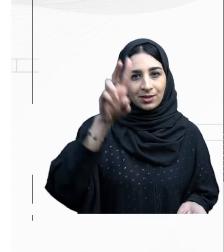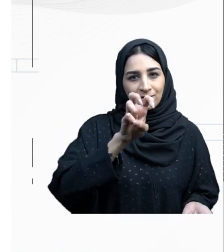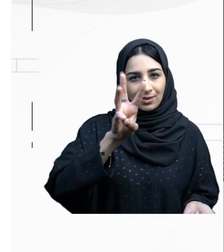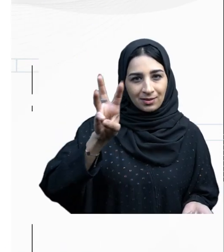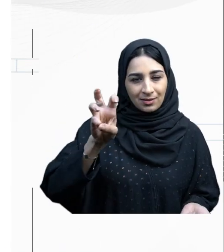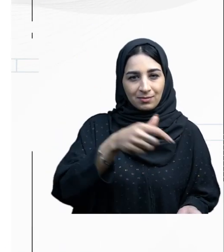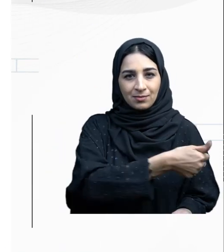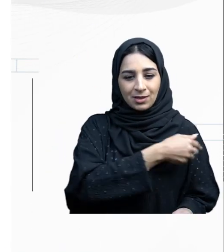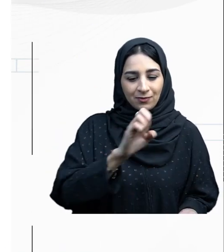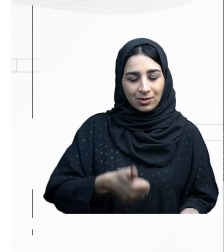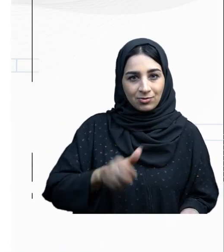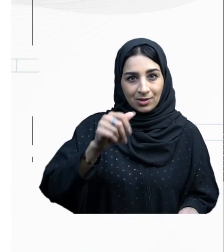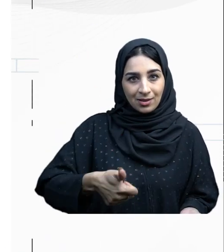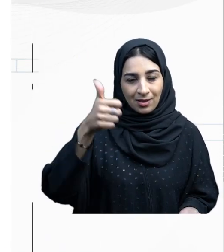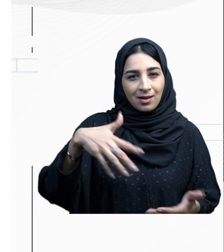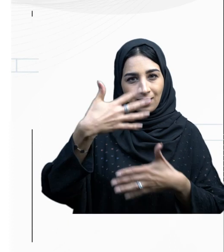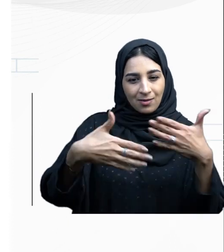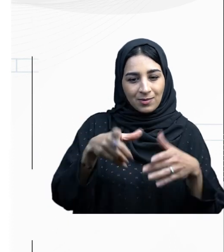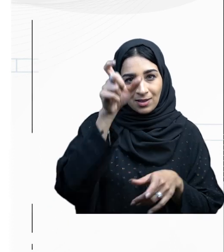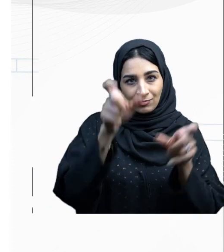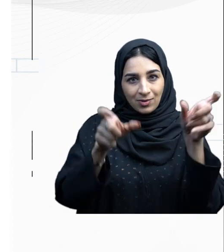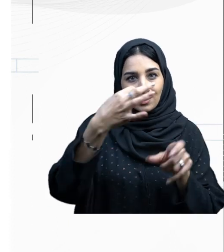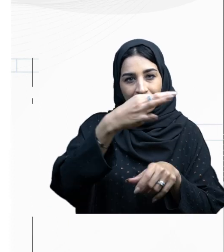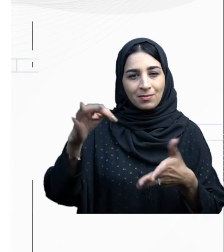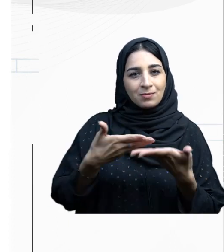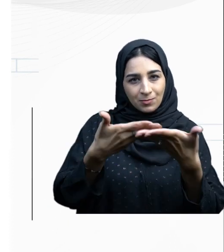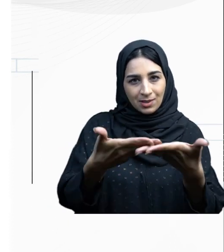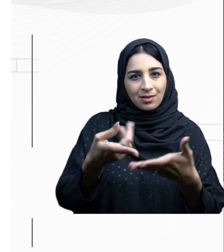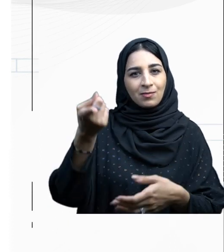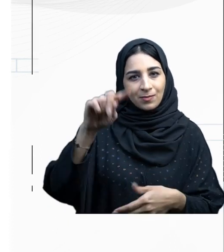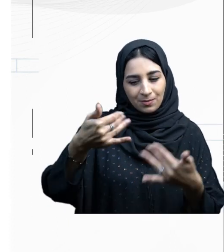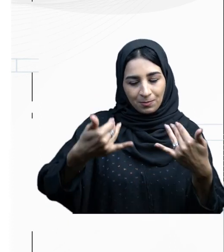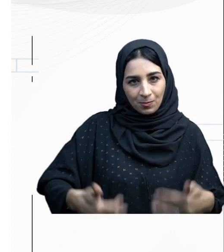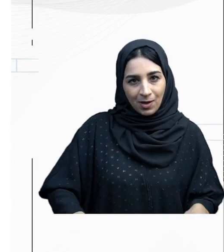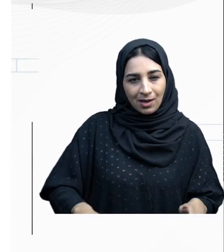In harmony with the Saudi Vision 2030, Jaha endeavors to enable everyone,